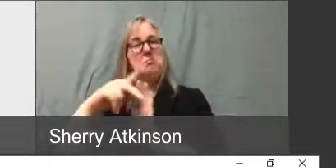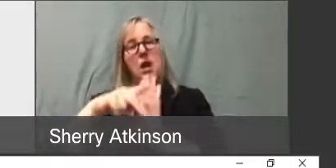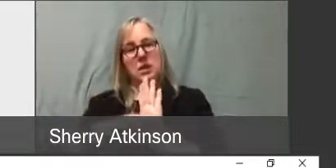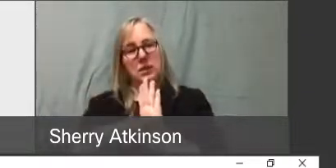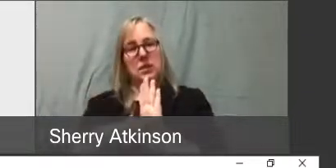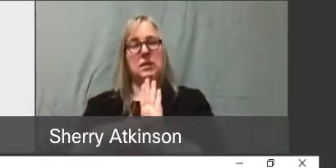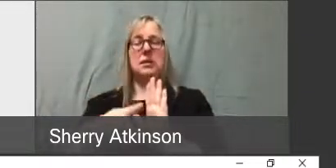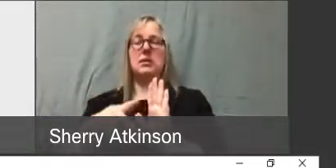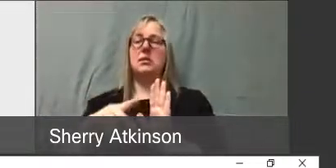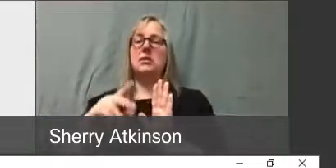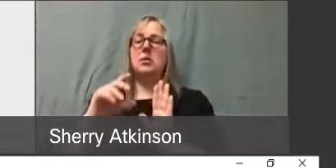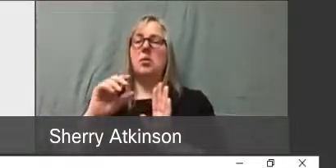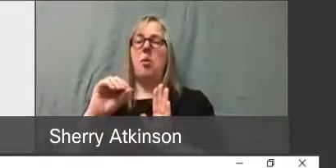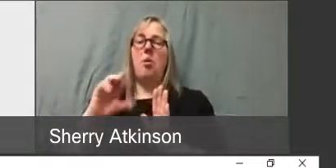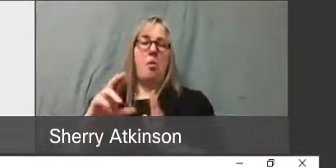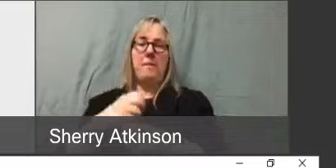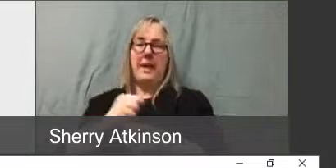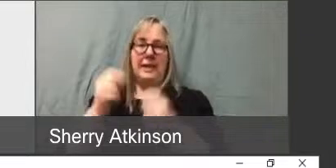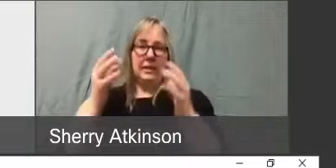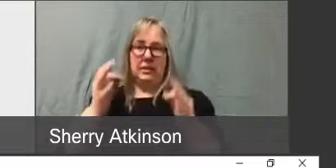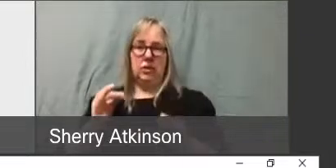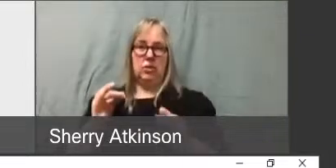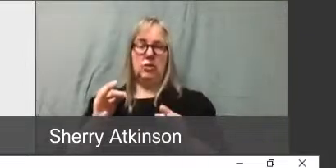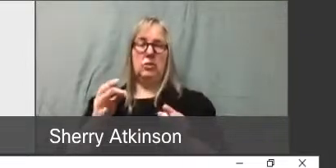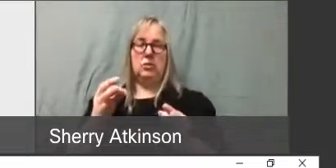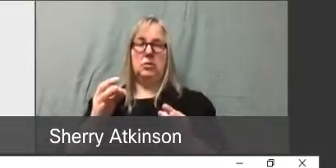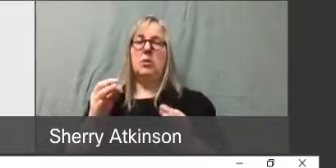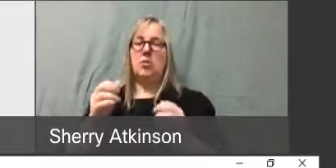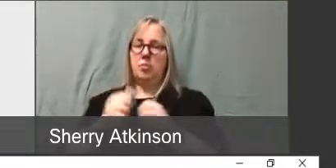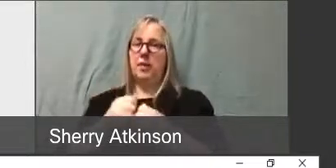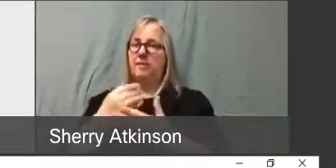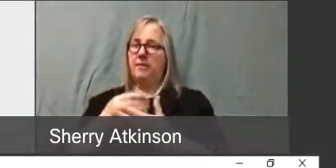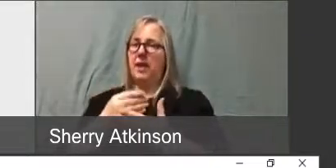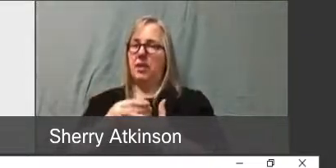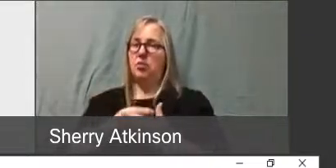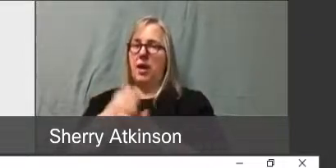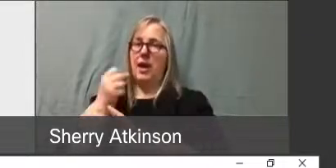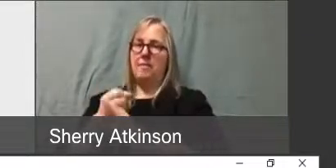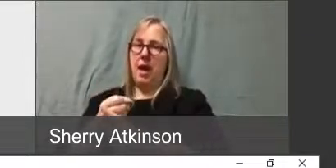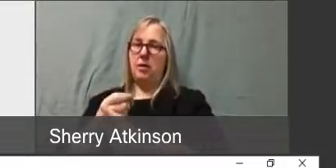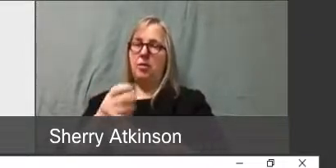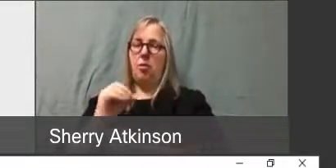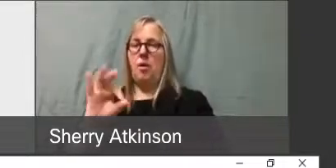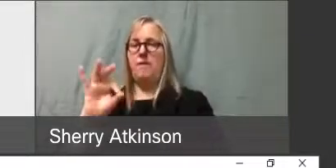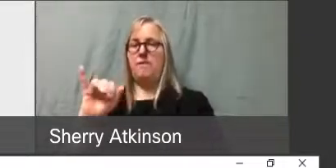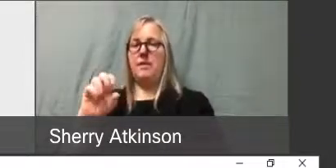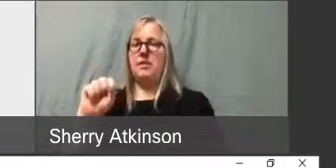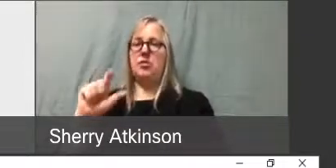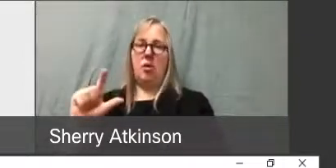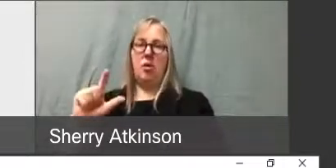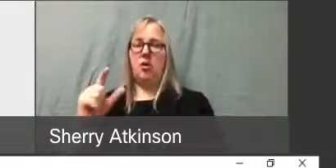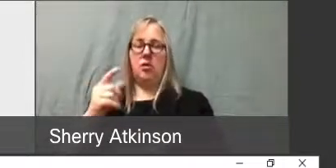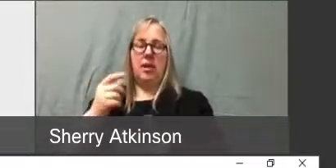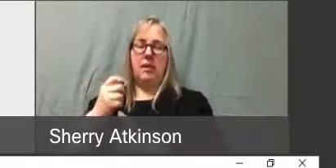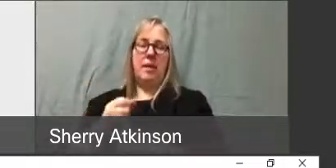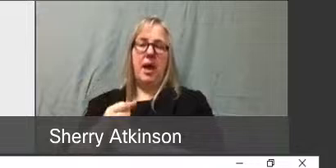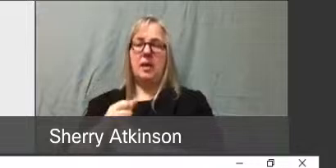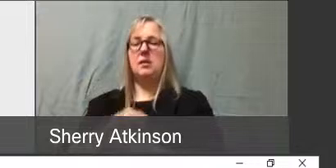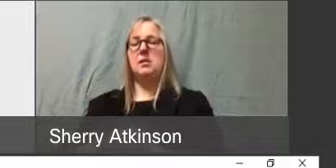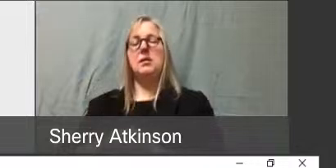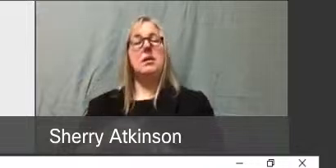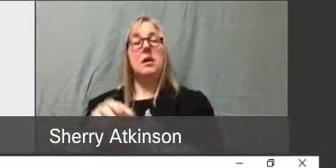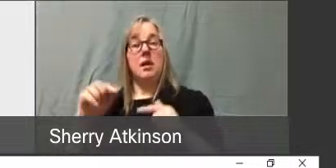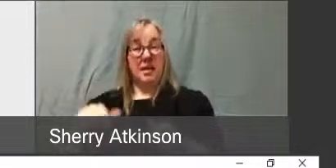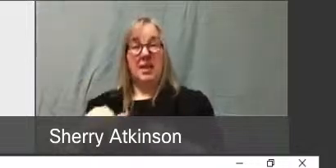policies or making decisions that has financial impact or fiscal impact. So this is just to